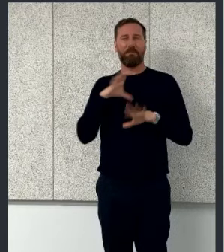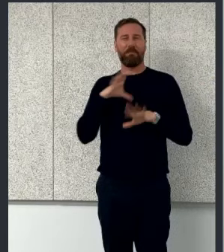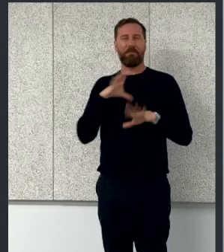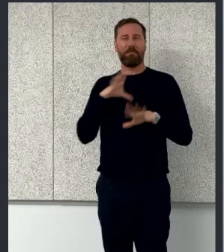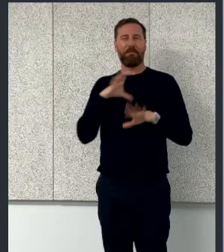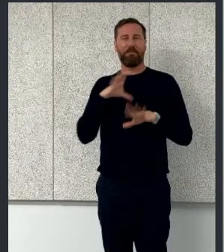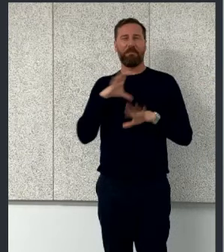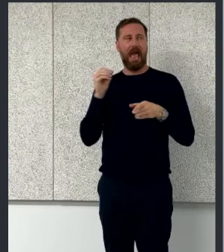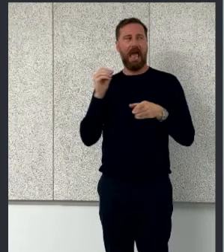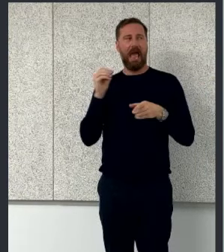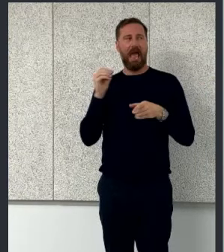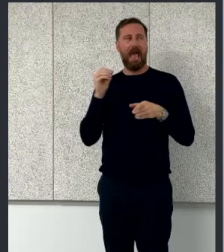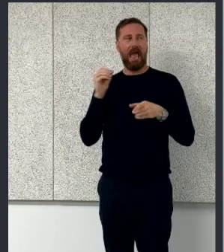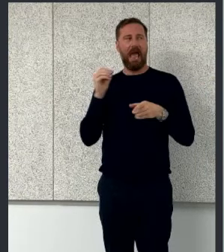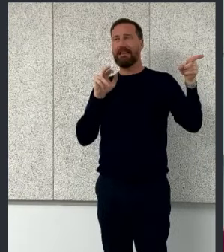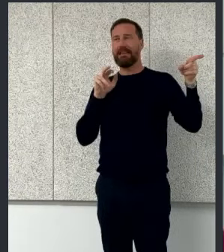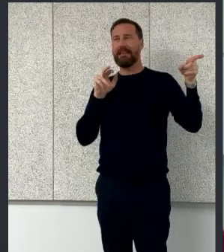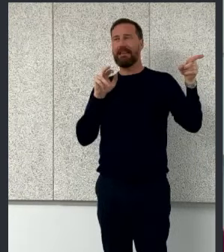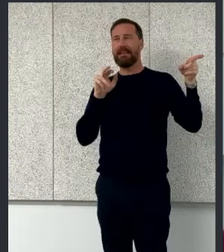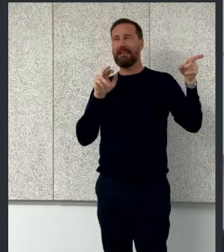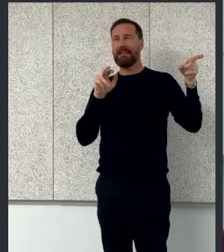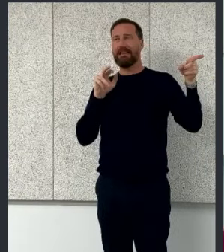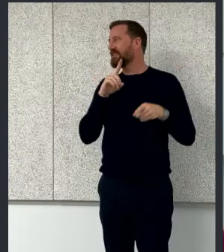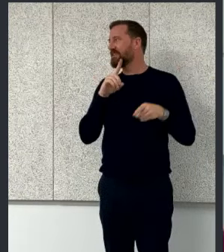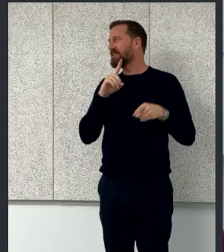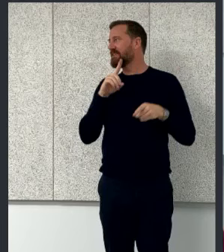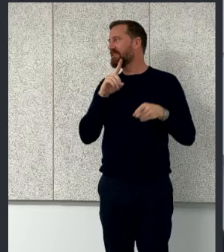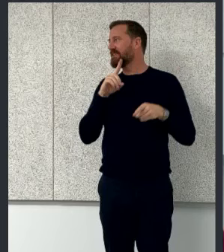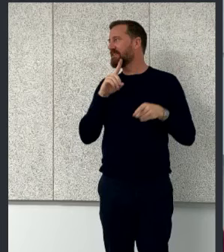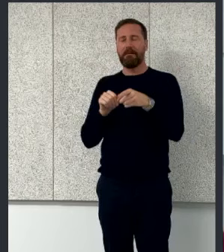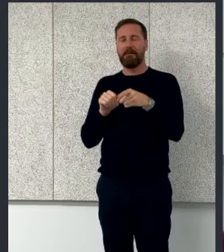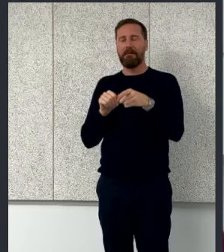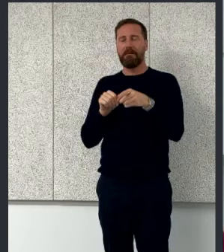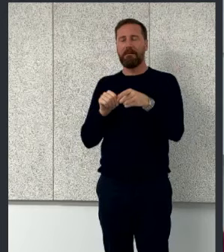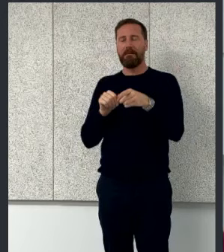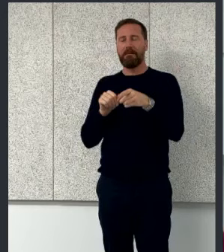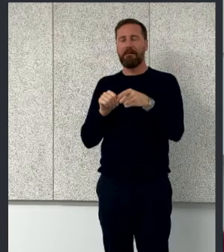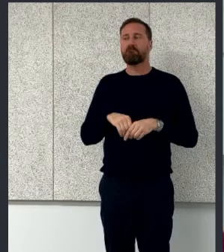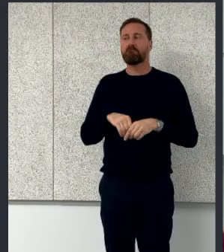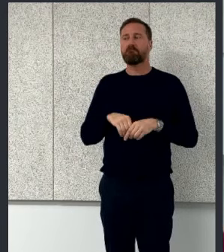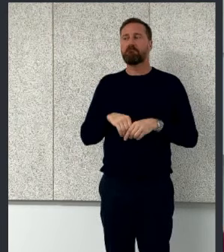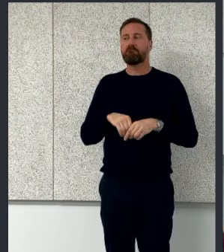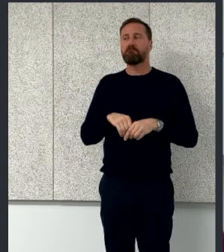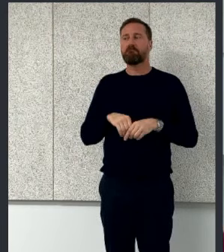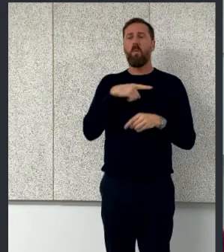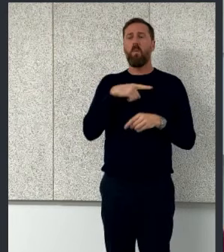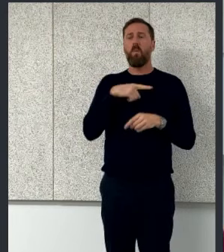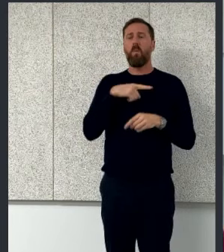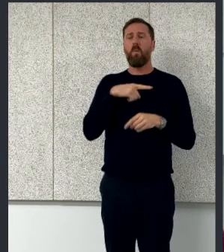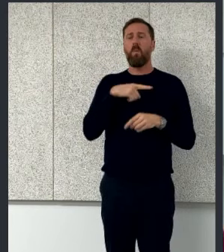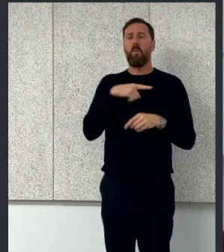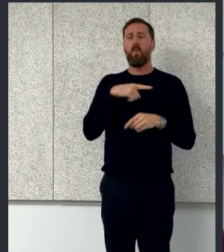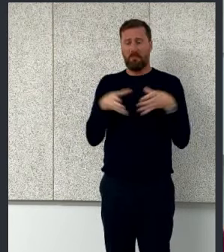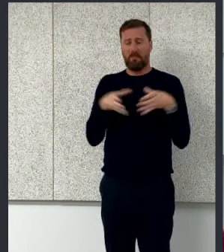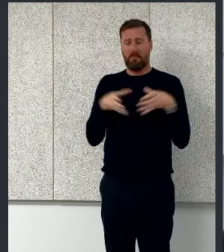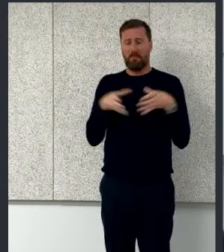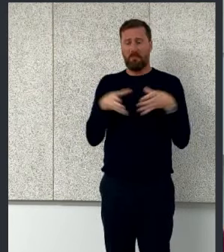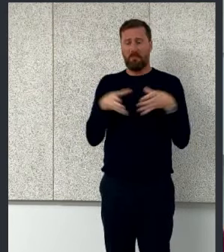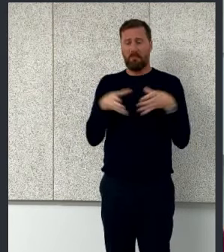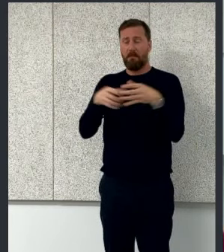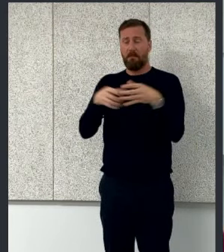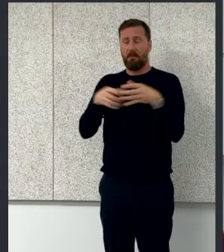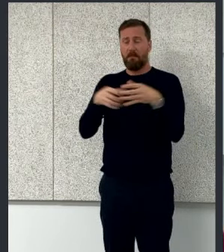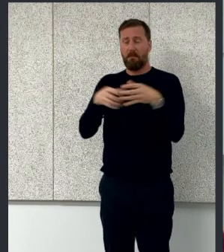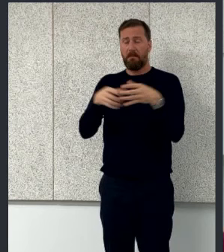Dylan over from the DCLA. So it's been great. We meet once a month and we talk about what are the pain